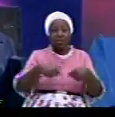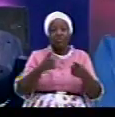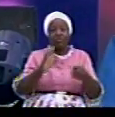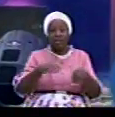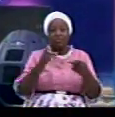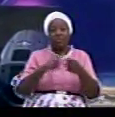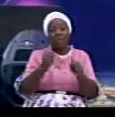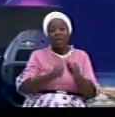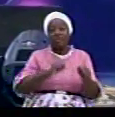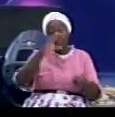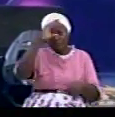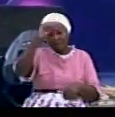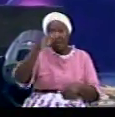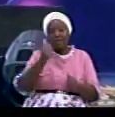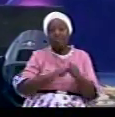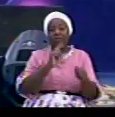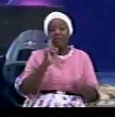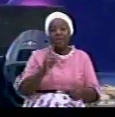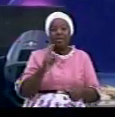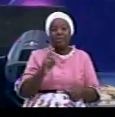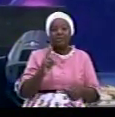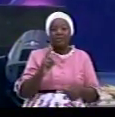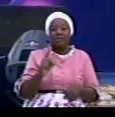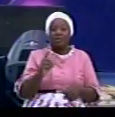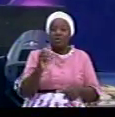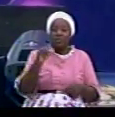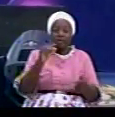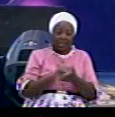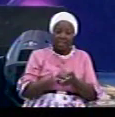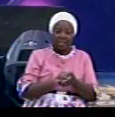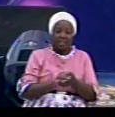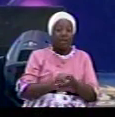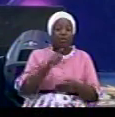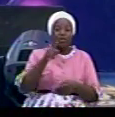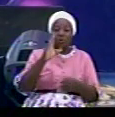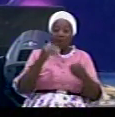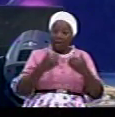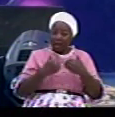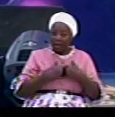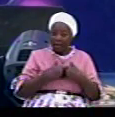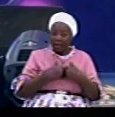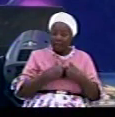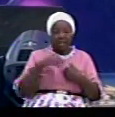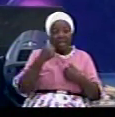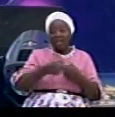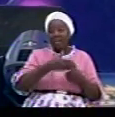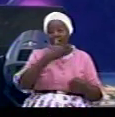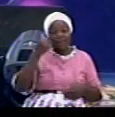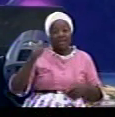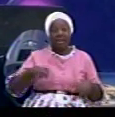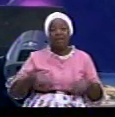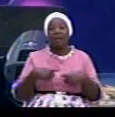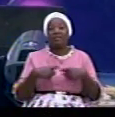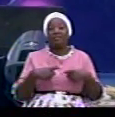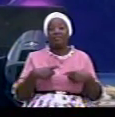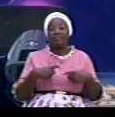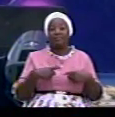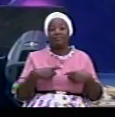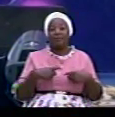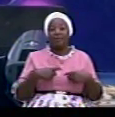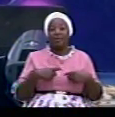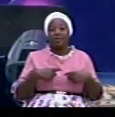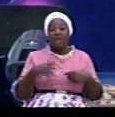man, everyone, so that you'll have a better life, a